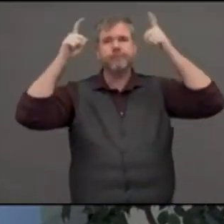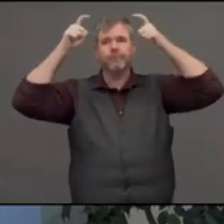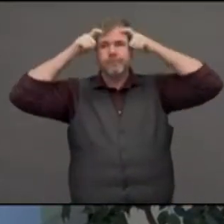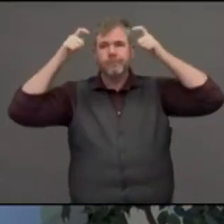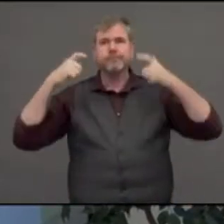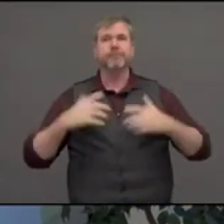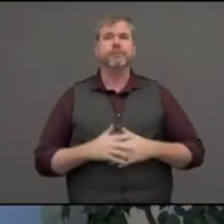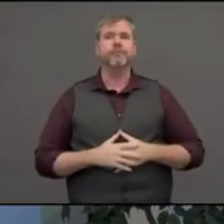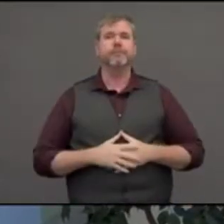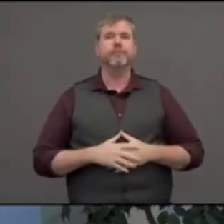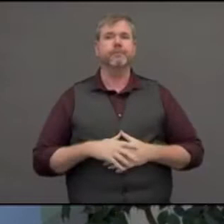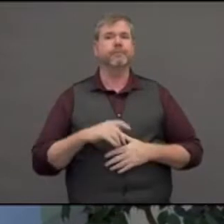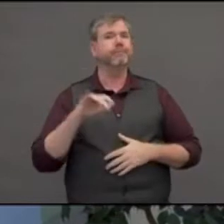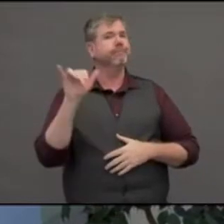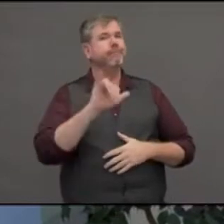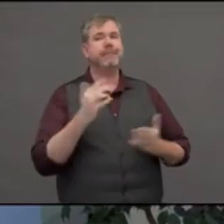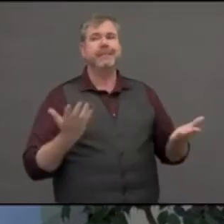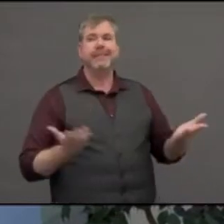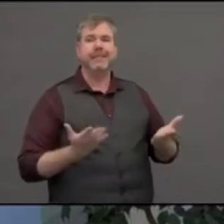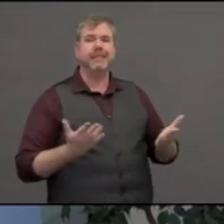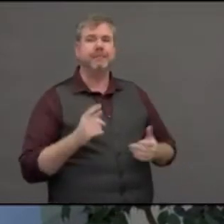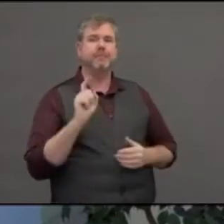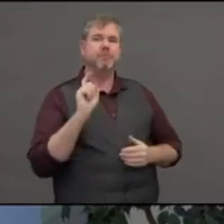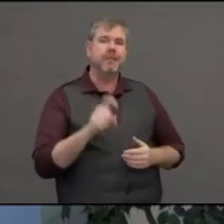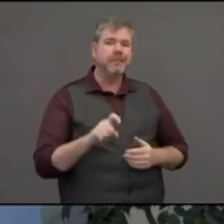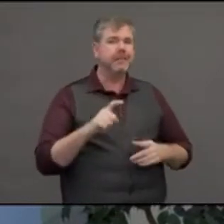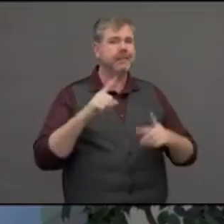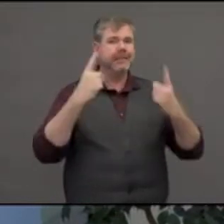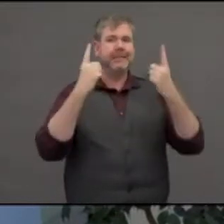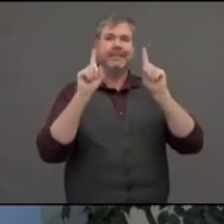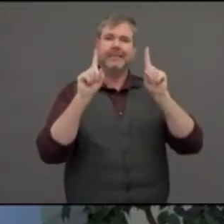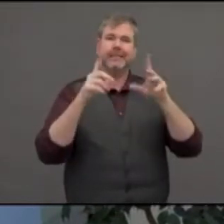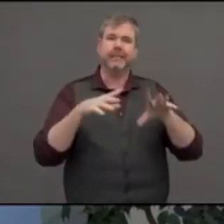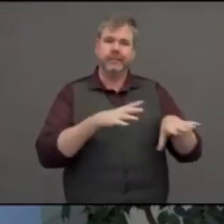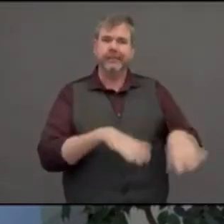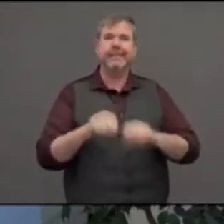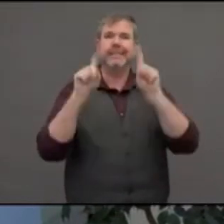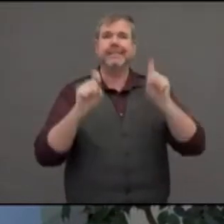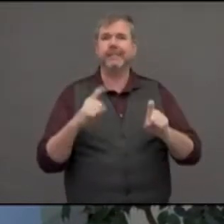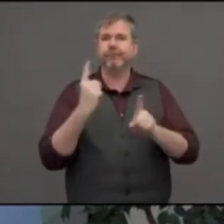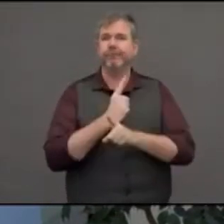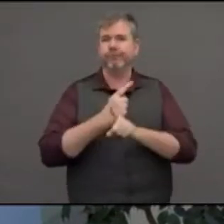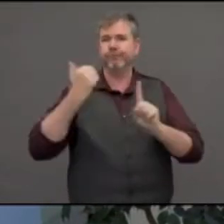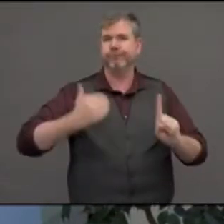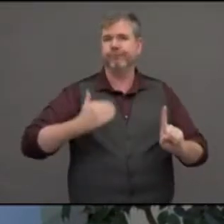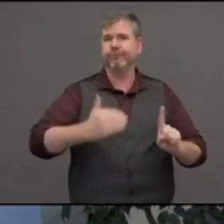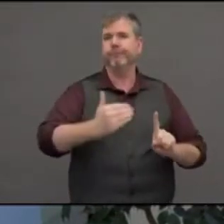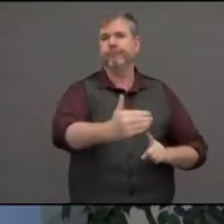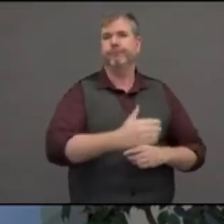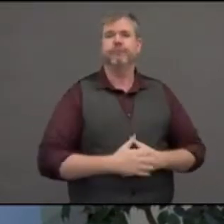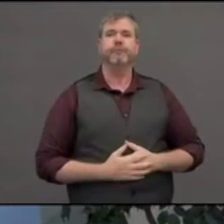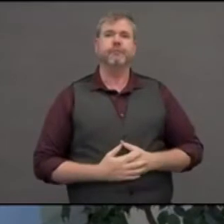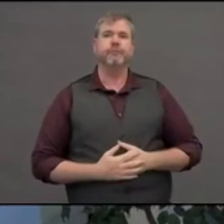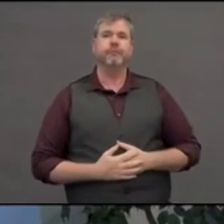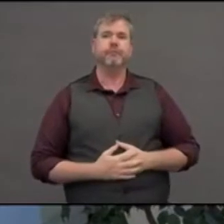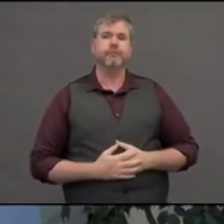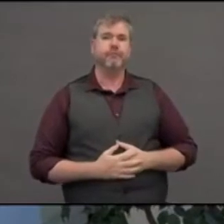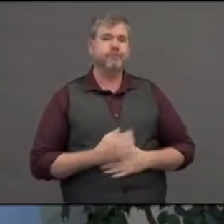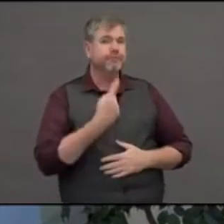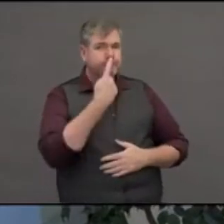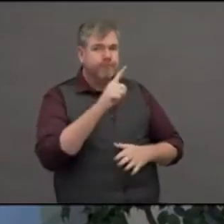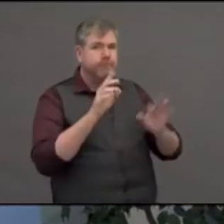Yes, we are. Okay. So the cohort question continues to come up. Can you explain what a stable cohort